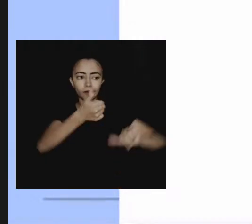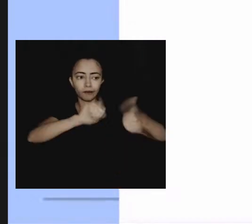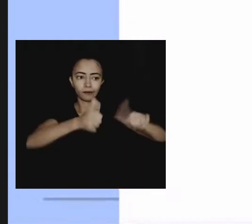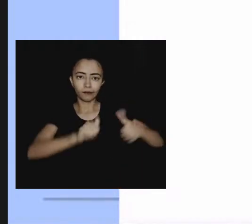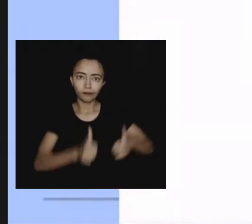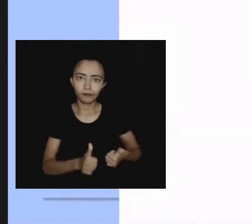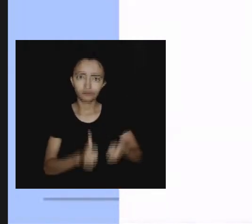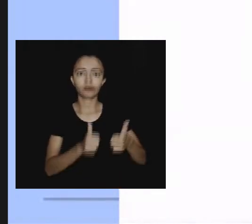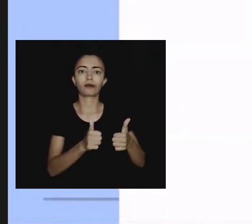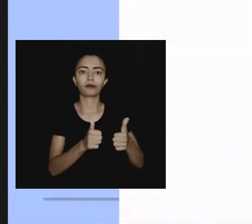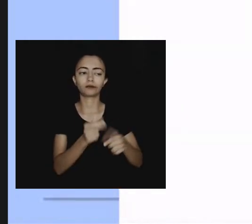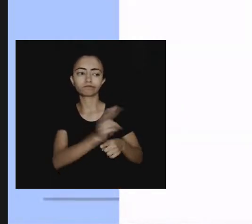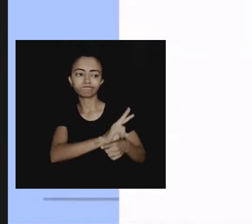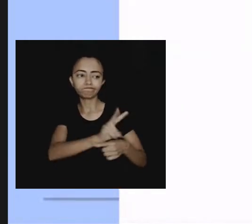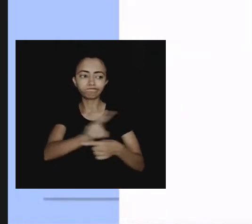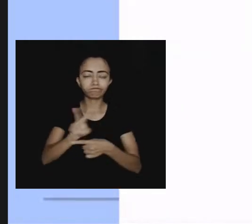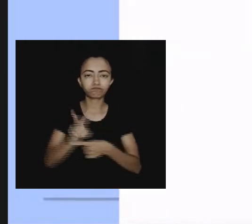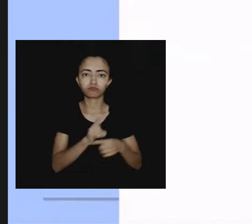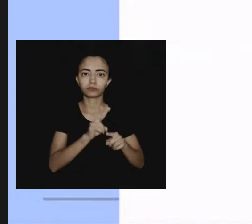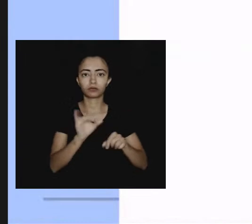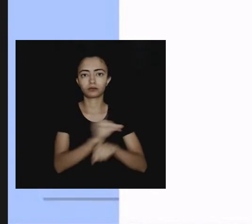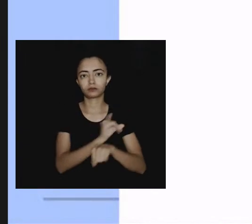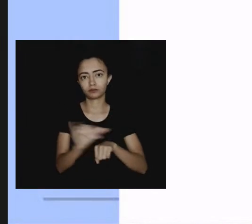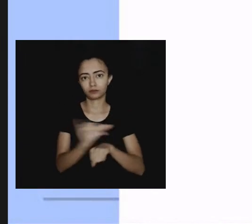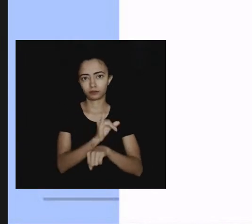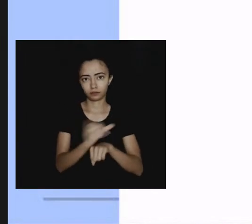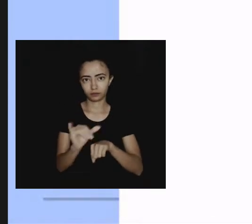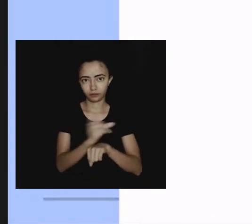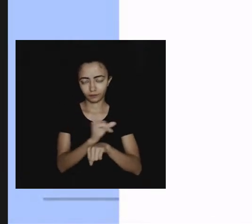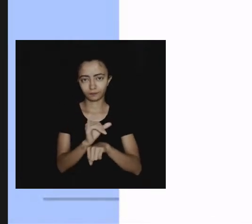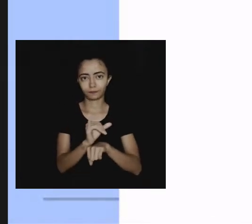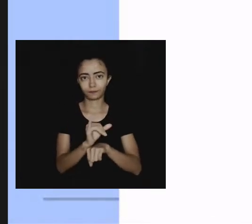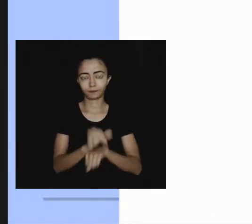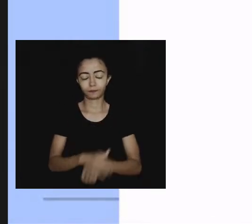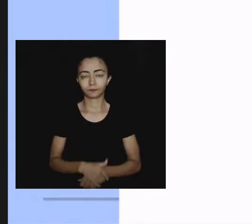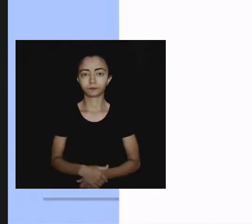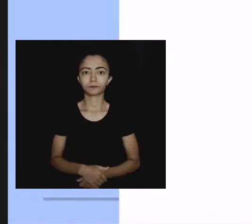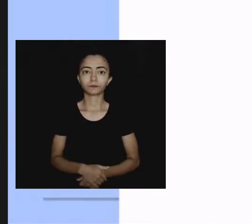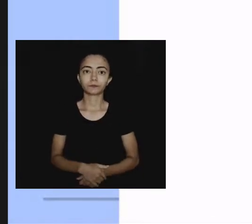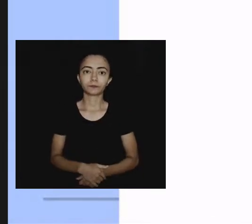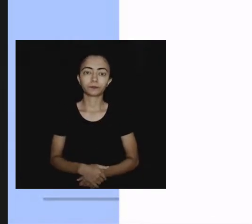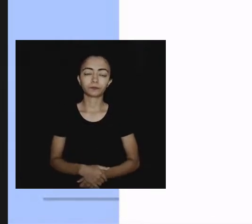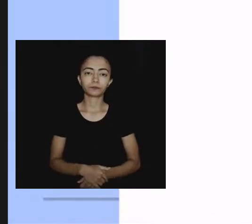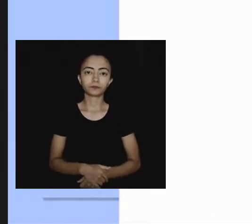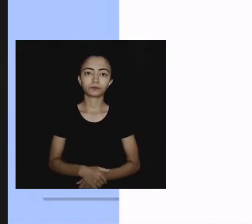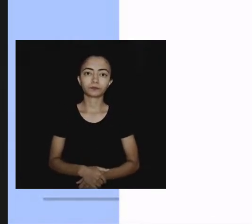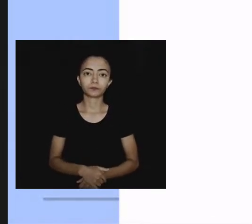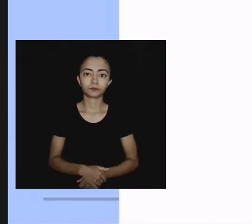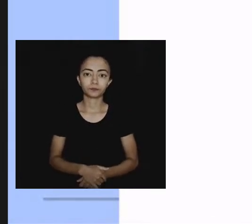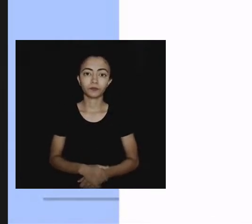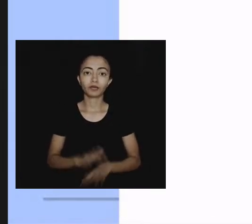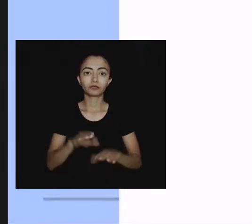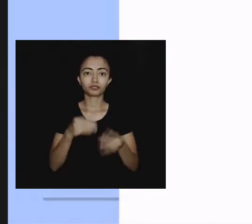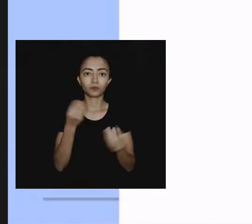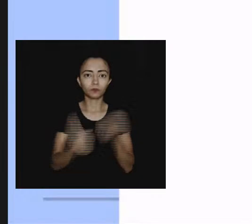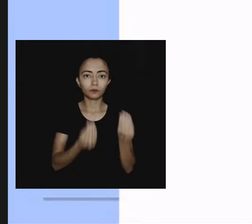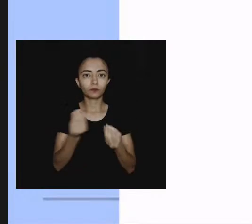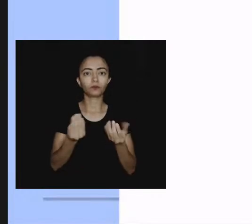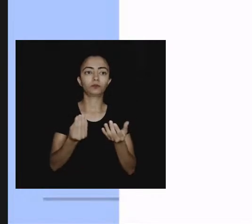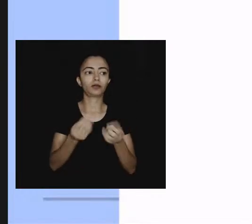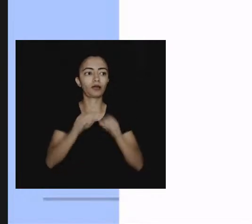these strategies. The monitoring should not be limited to these types of